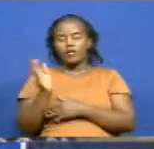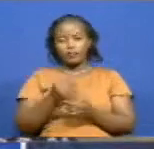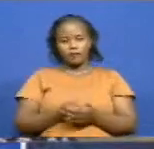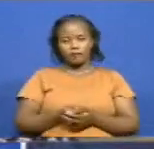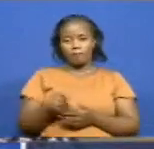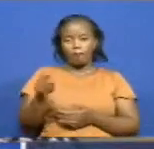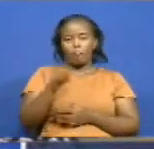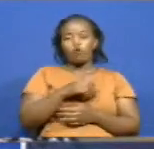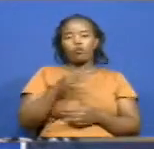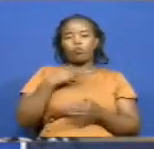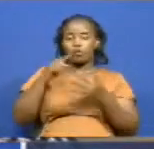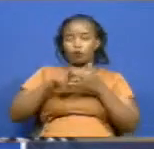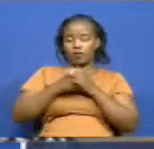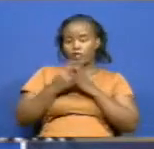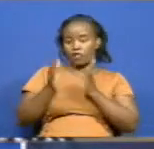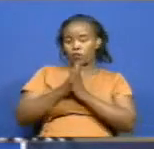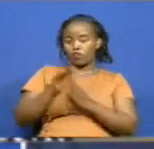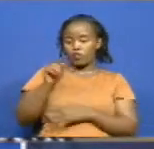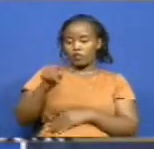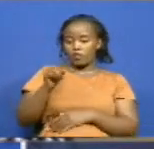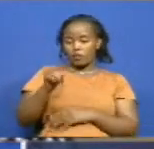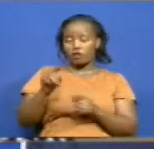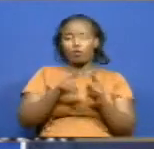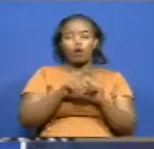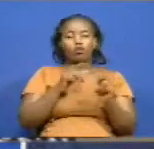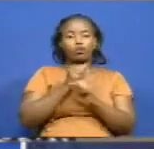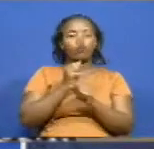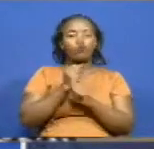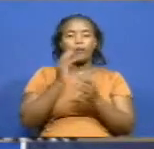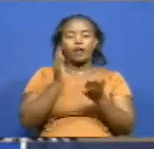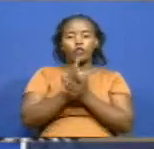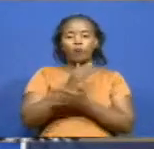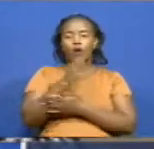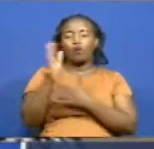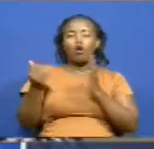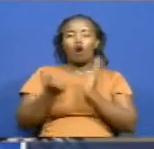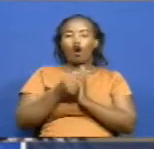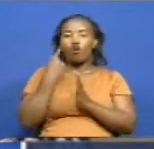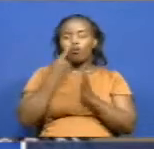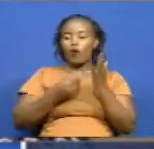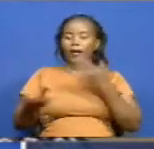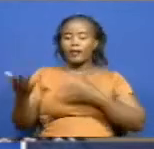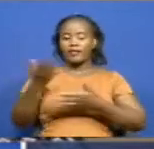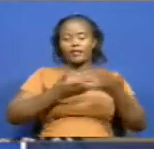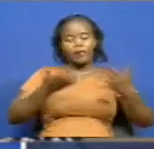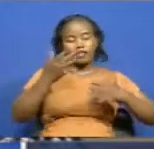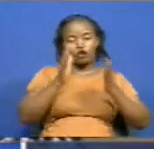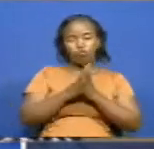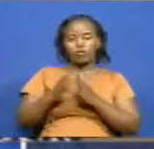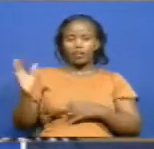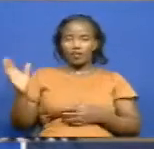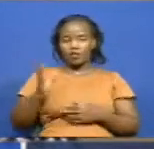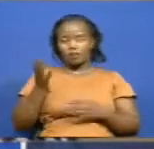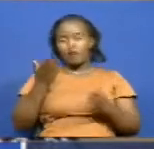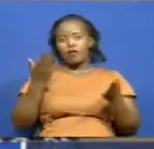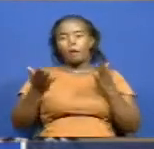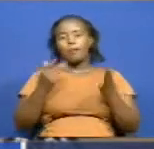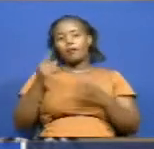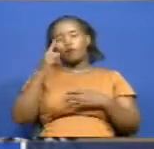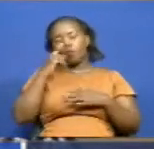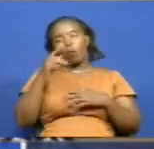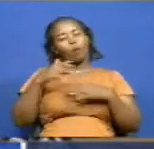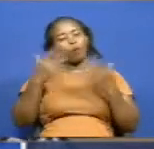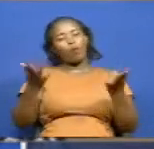with this and mitigate and ensure that all those who are coming into contact with our clients, be they domestic, be they international,